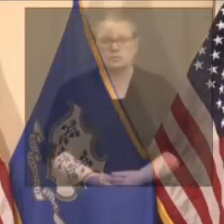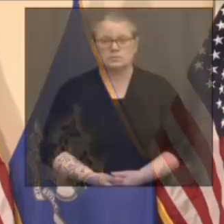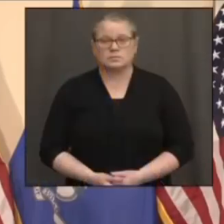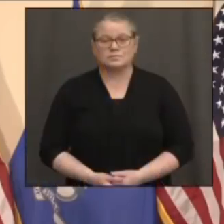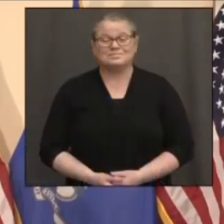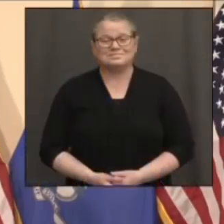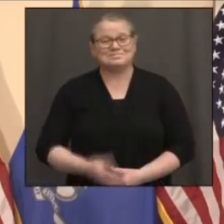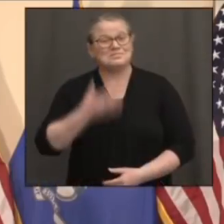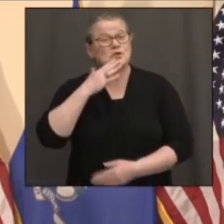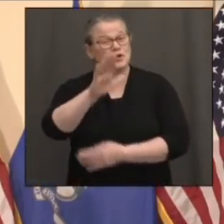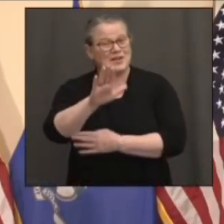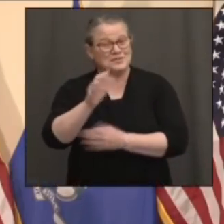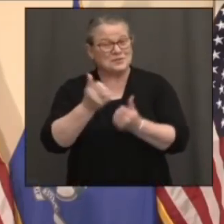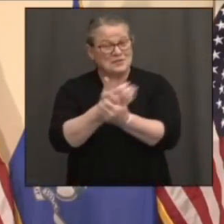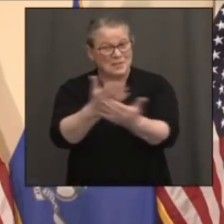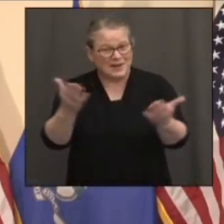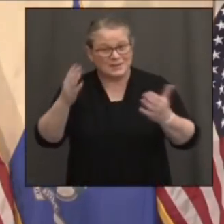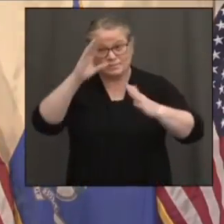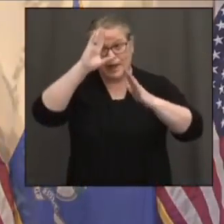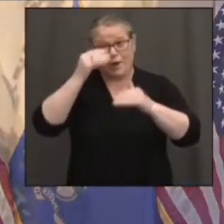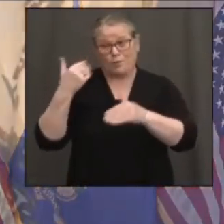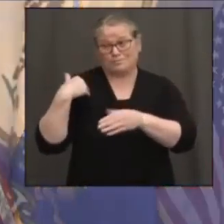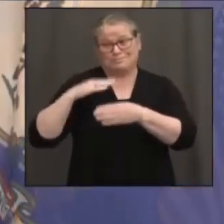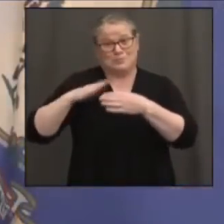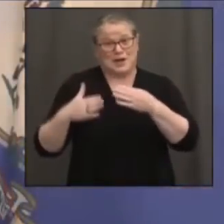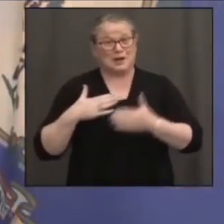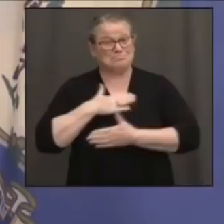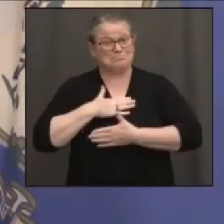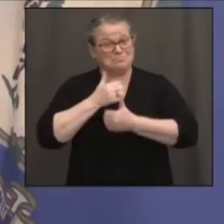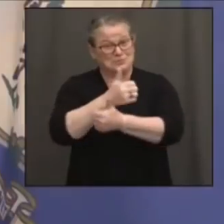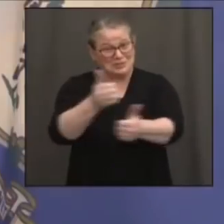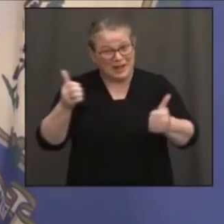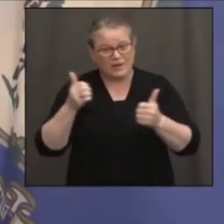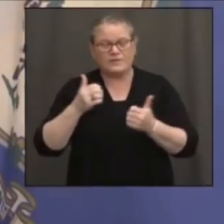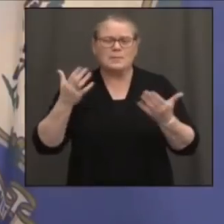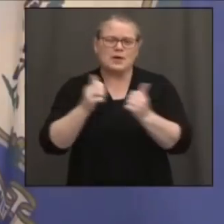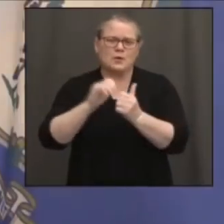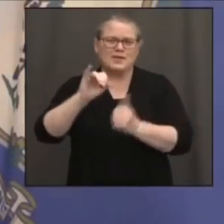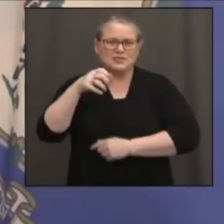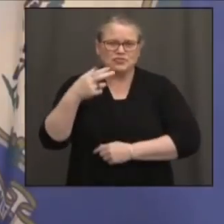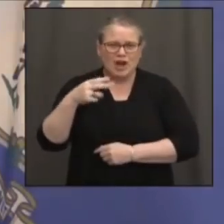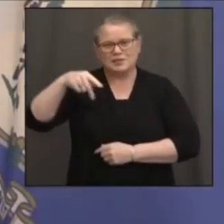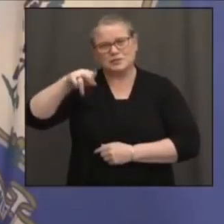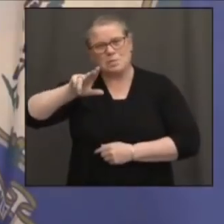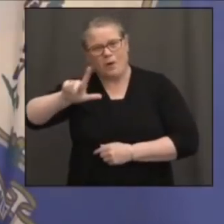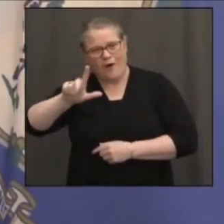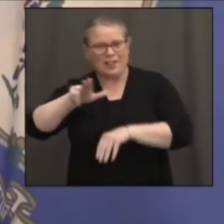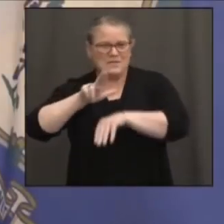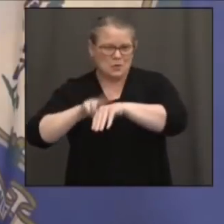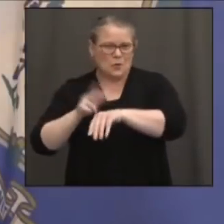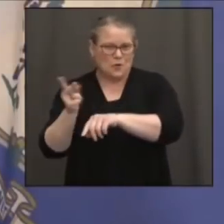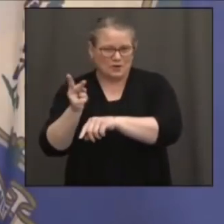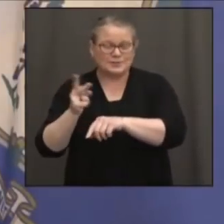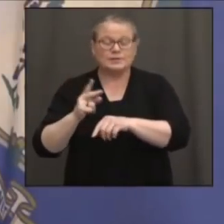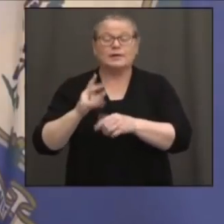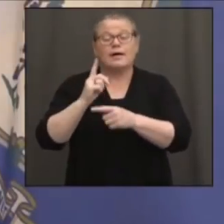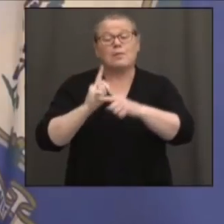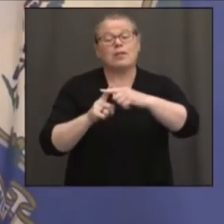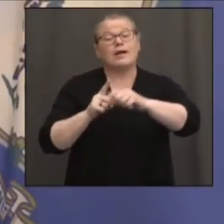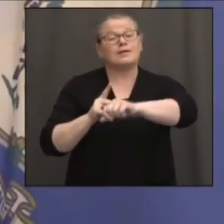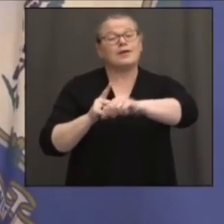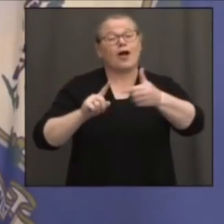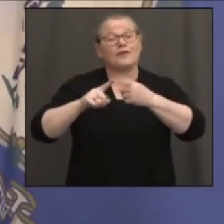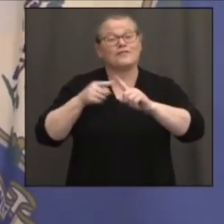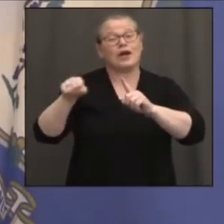Good afternoon, everybody. Hope you had a great weekend. Here with Josh and Paul, of course, and a few friends I will introduce you to in just 3